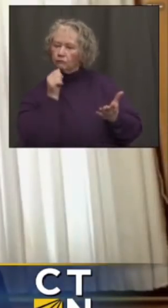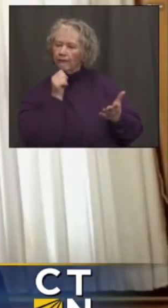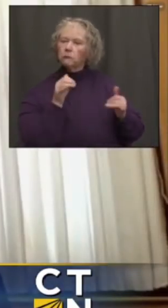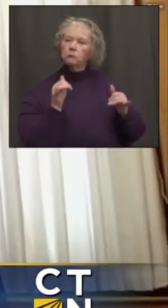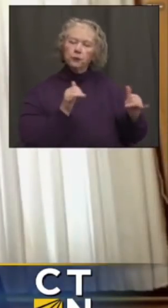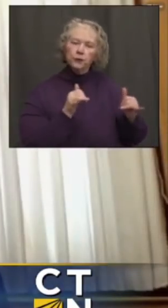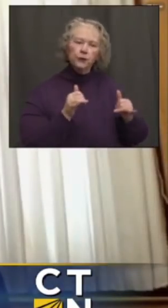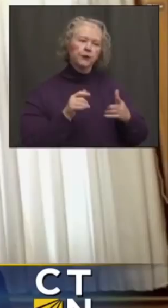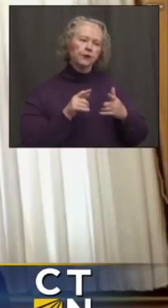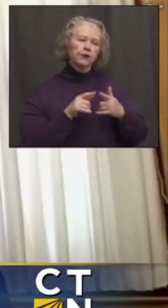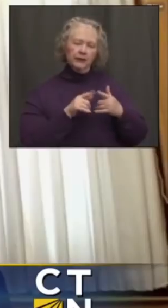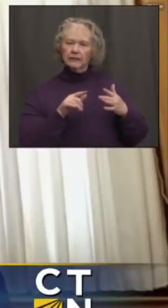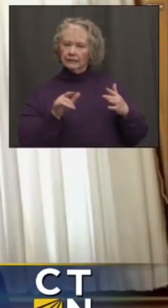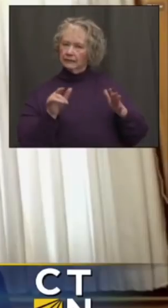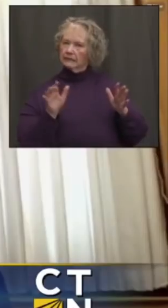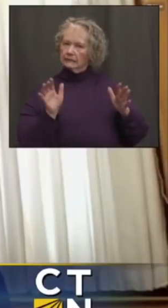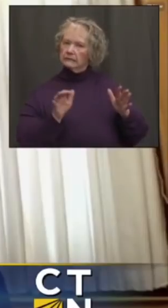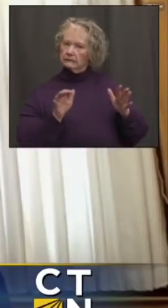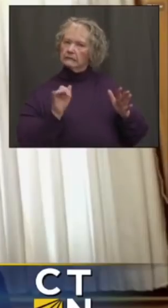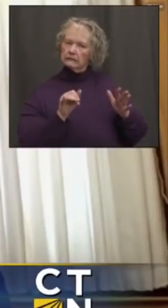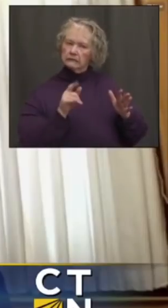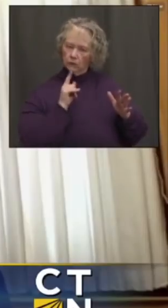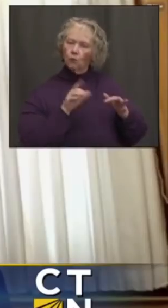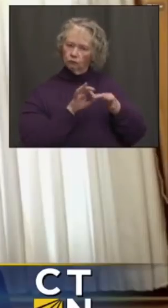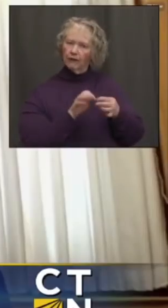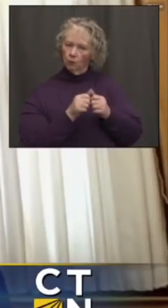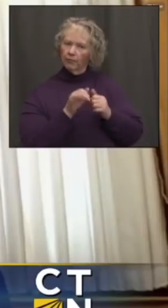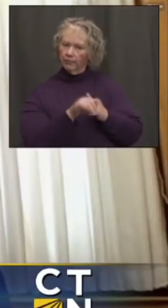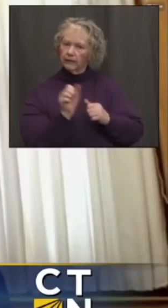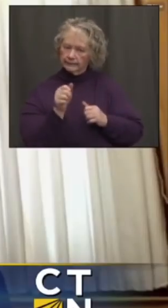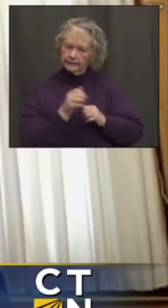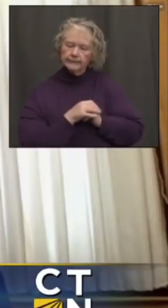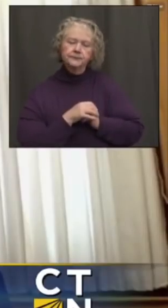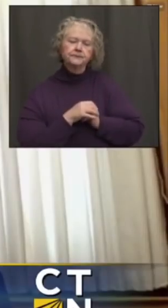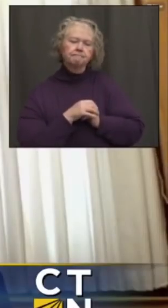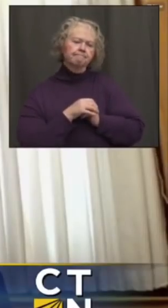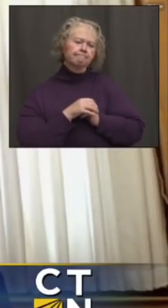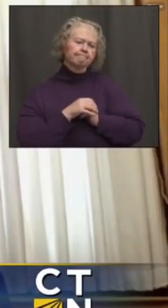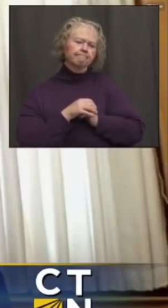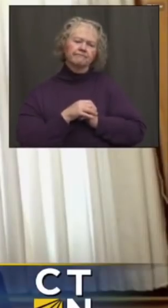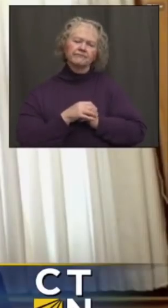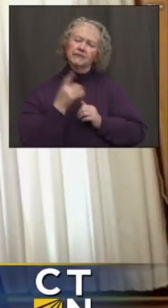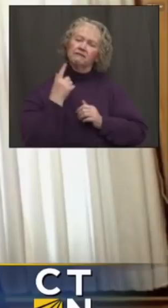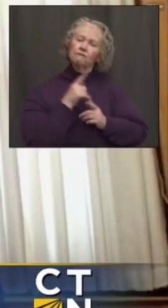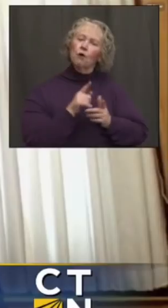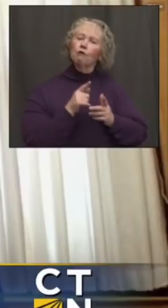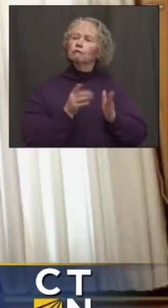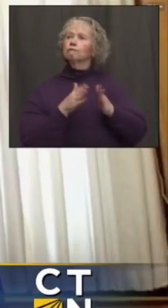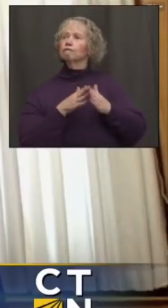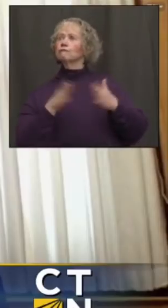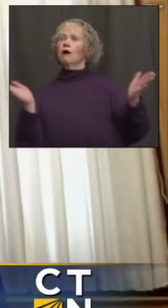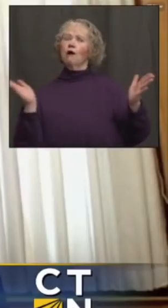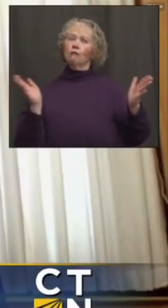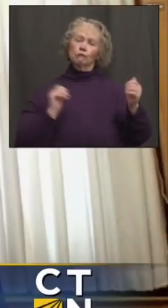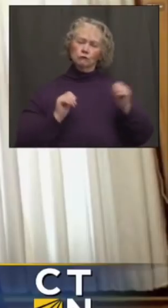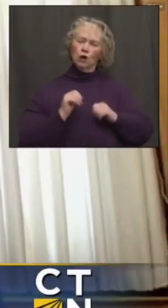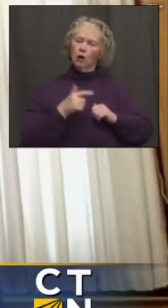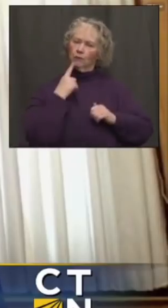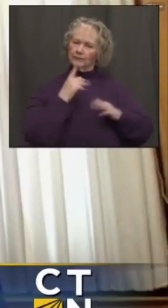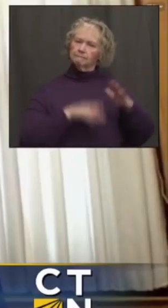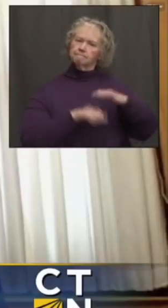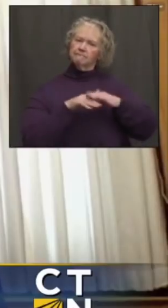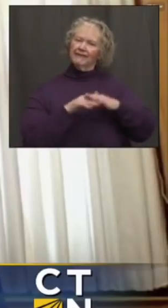well, or is this strictly type of catering venues? I think we are applying there, aren't we, Josh? Yeah, if